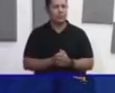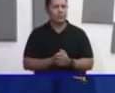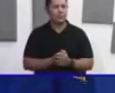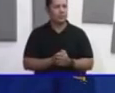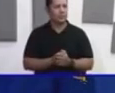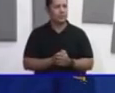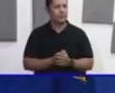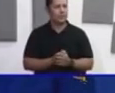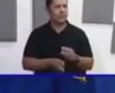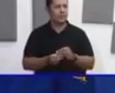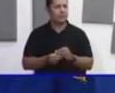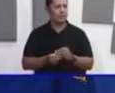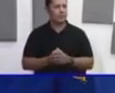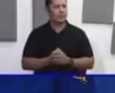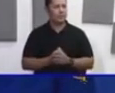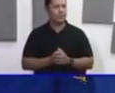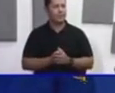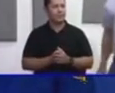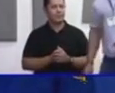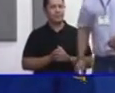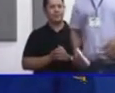It's very important